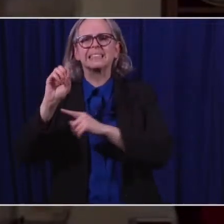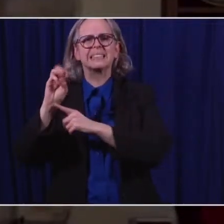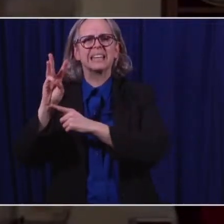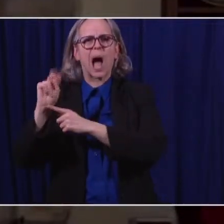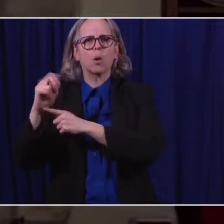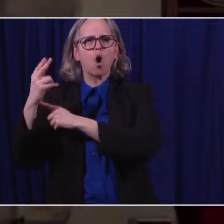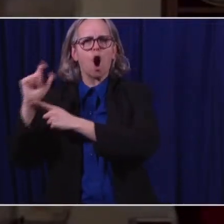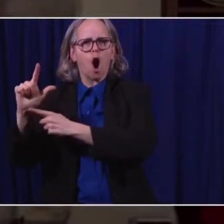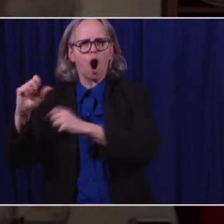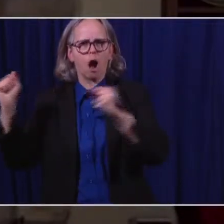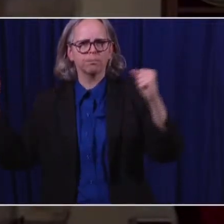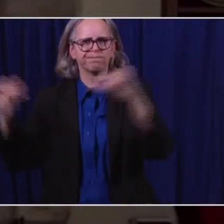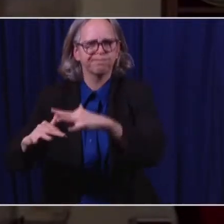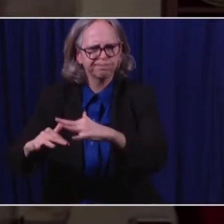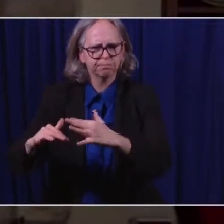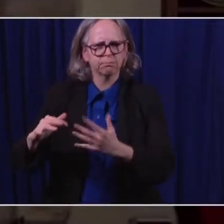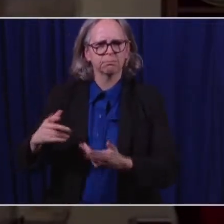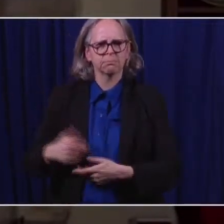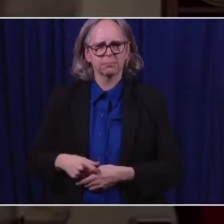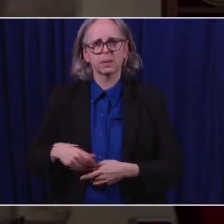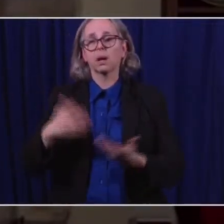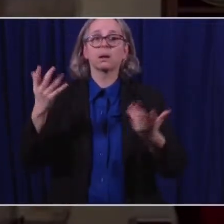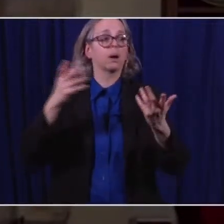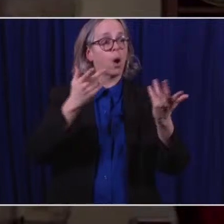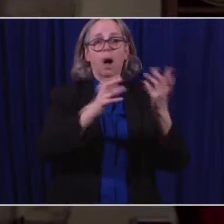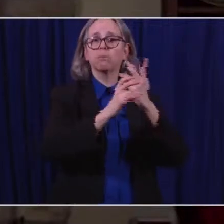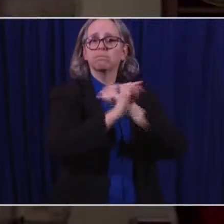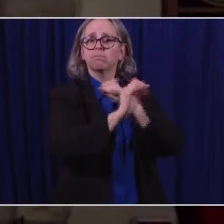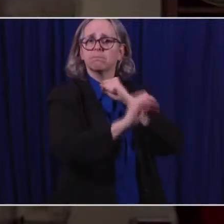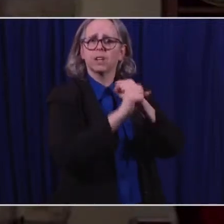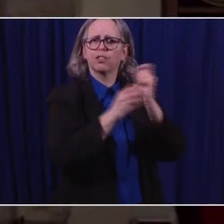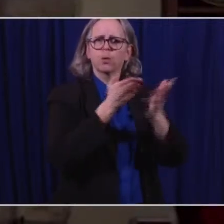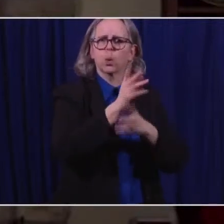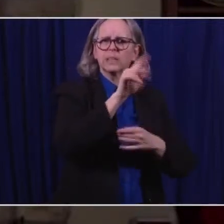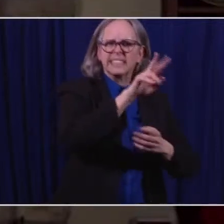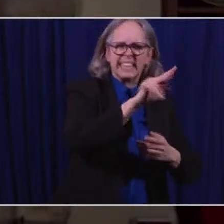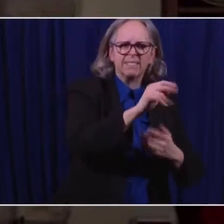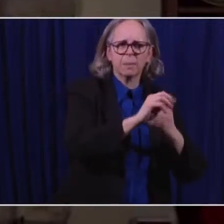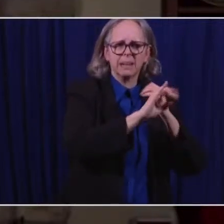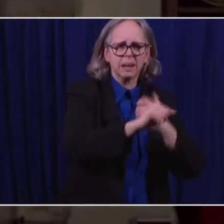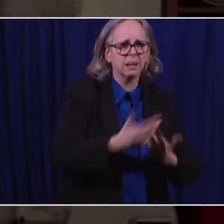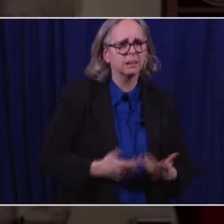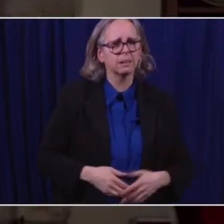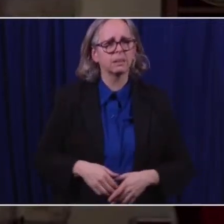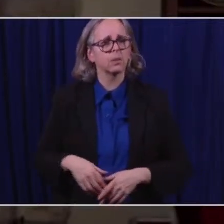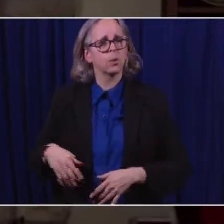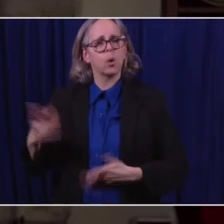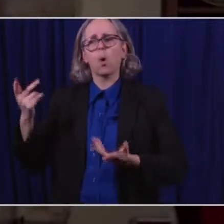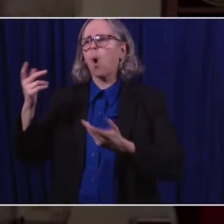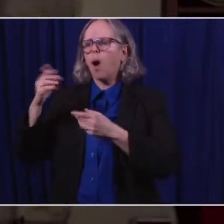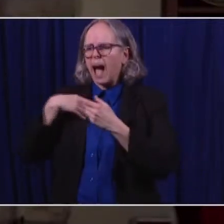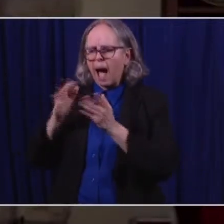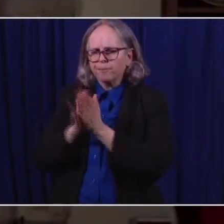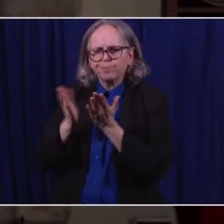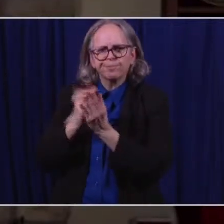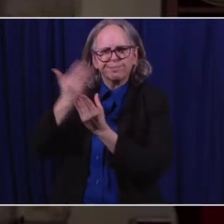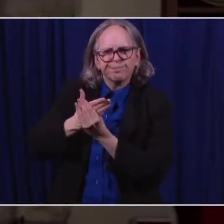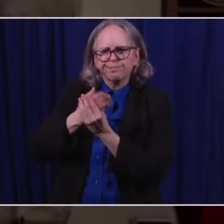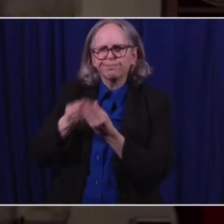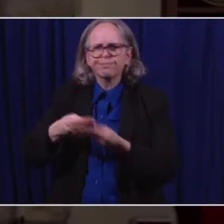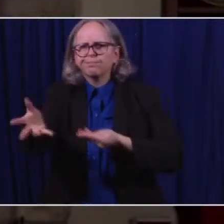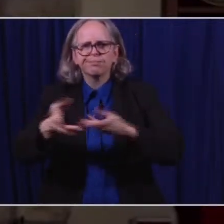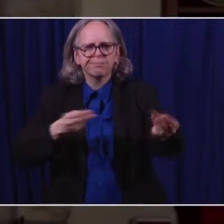vaccine hesitancy in their networks. We anticipate the National Guard is going to be involved certainly in some of